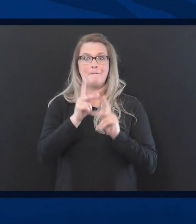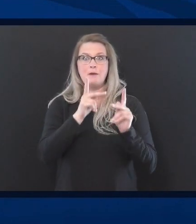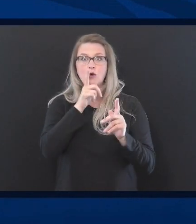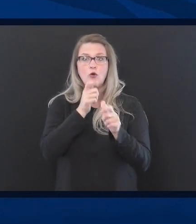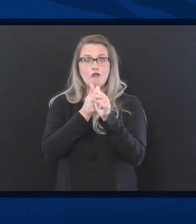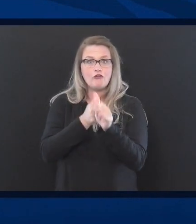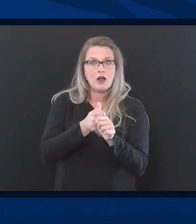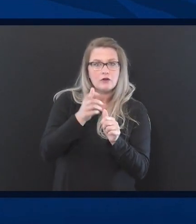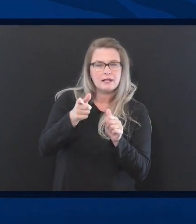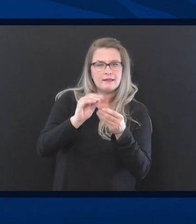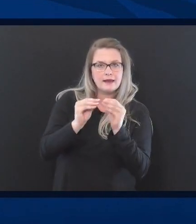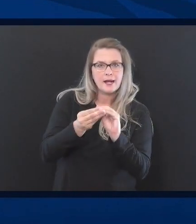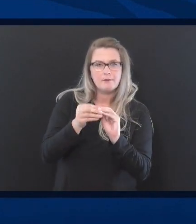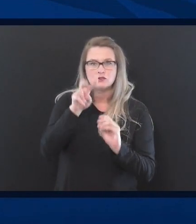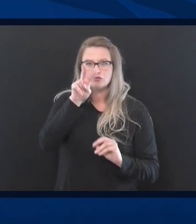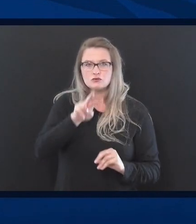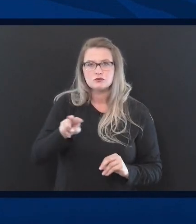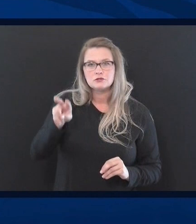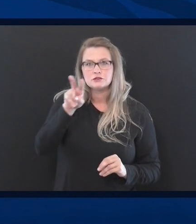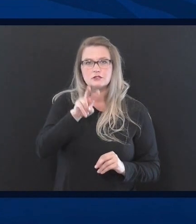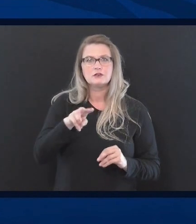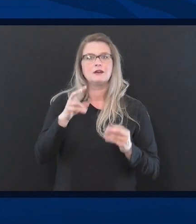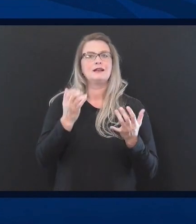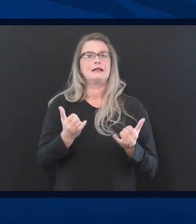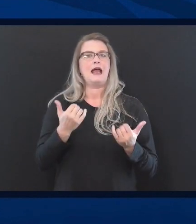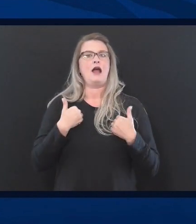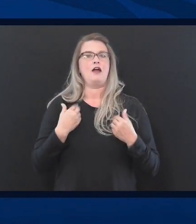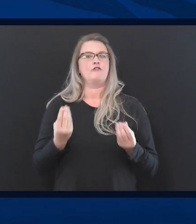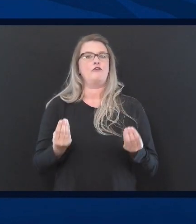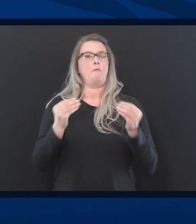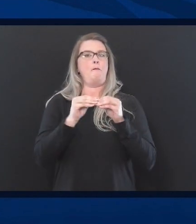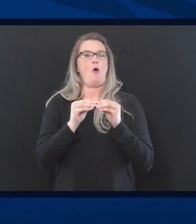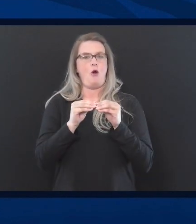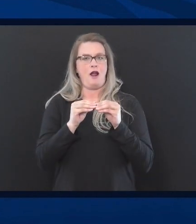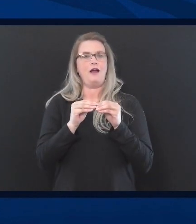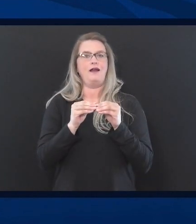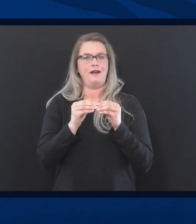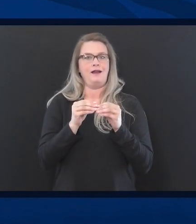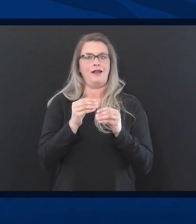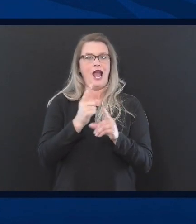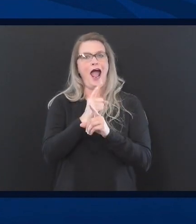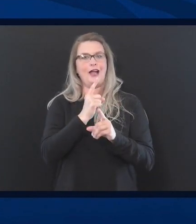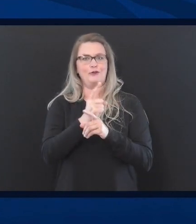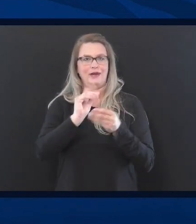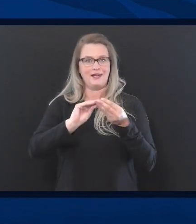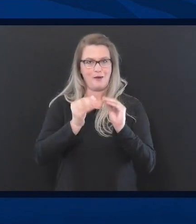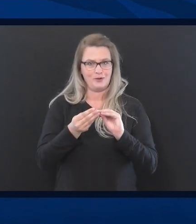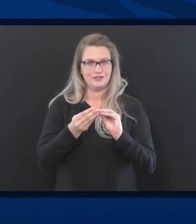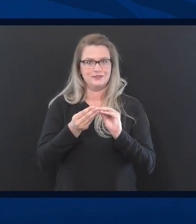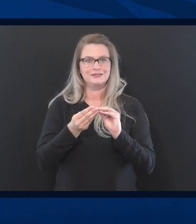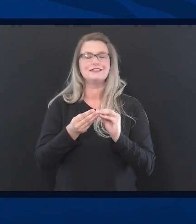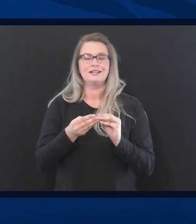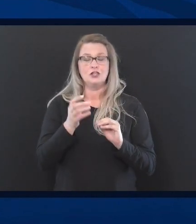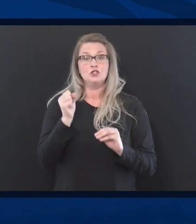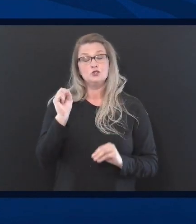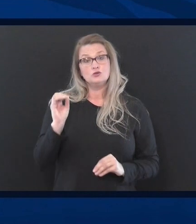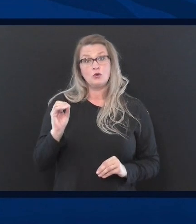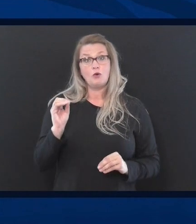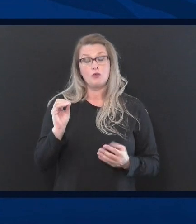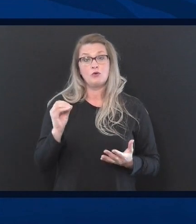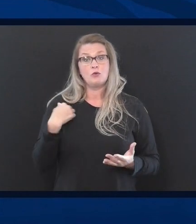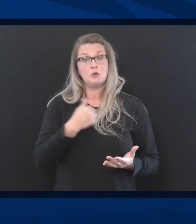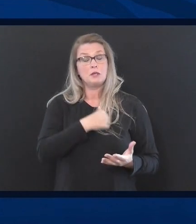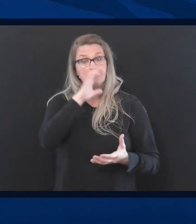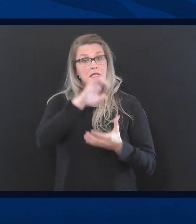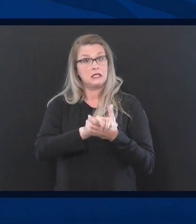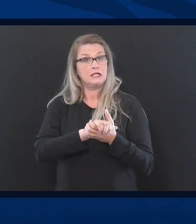the statistics to be able to get on and stay current with what they're seeking. And we